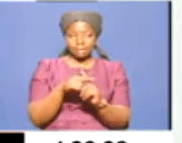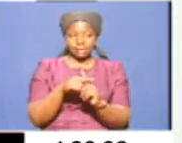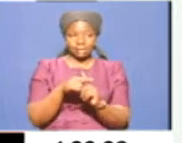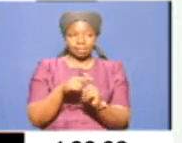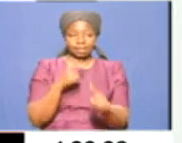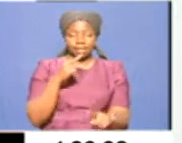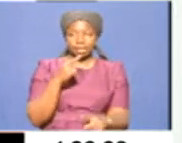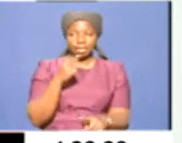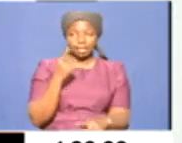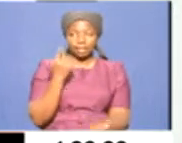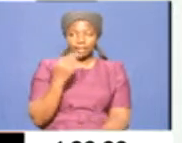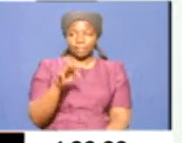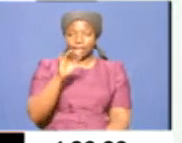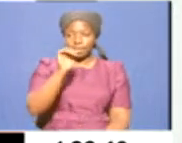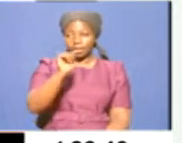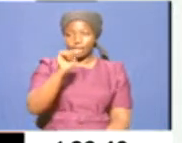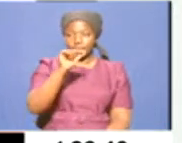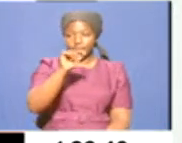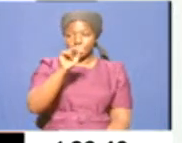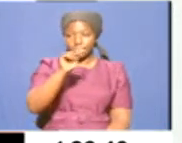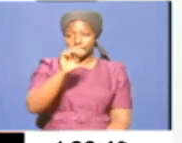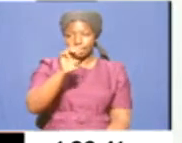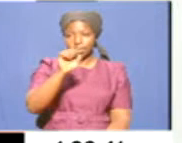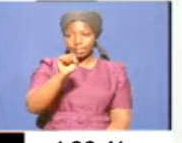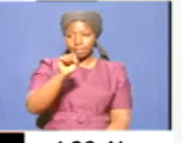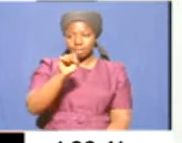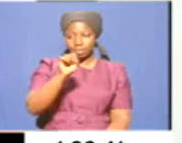Agnes Jebet Tirop